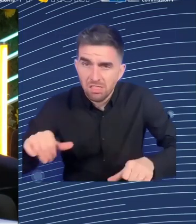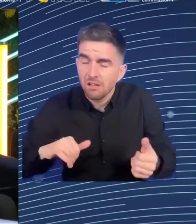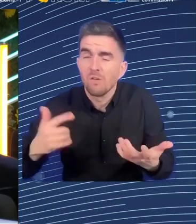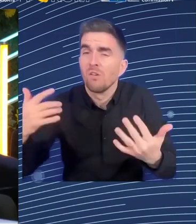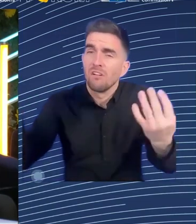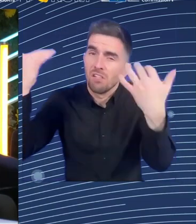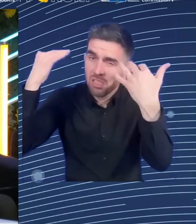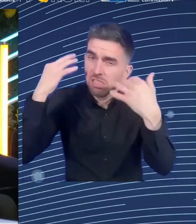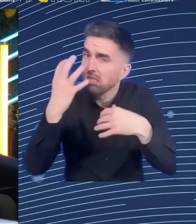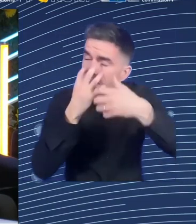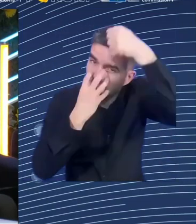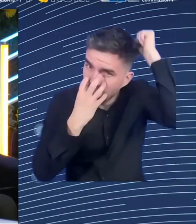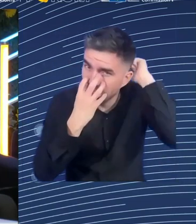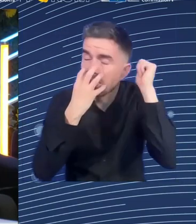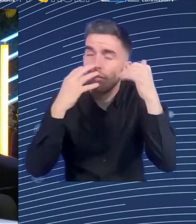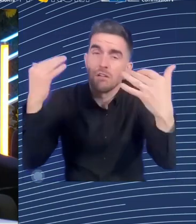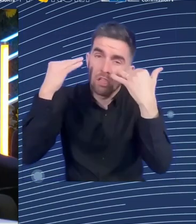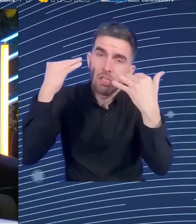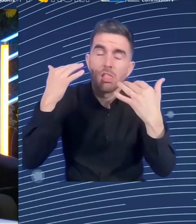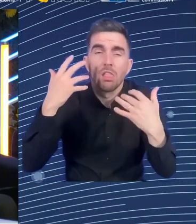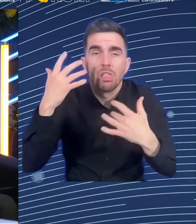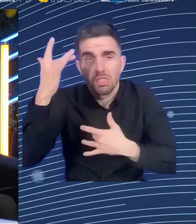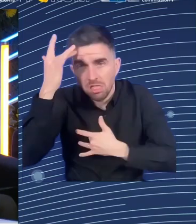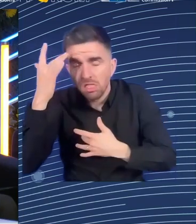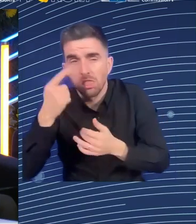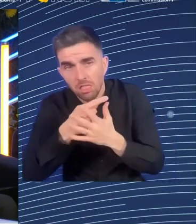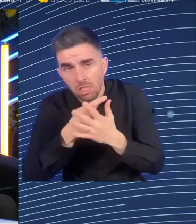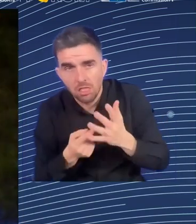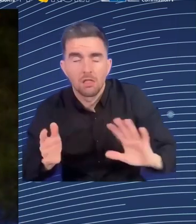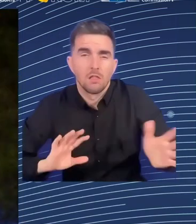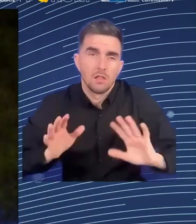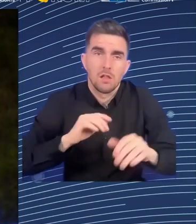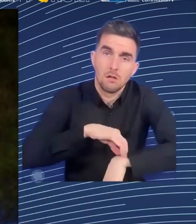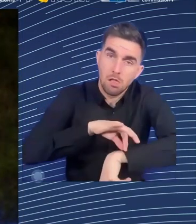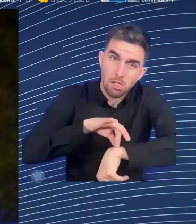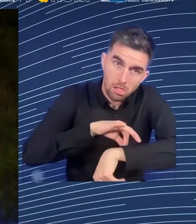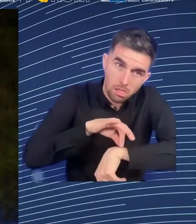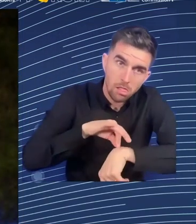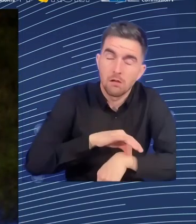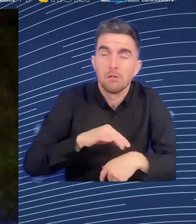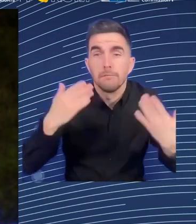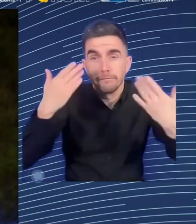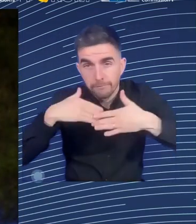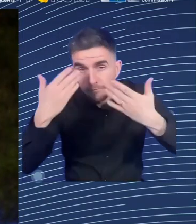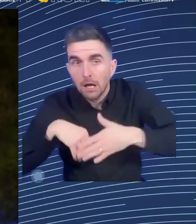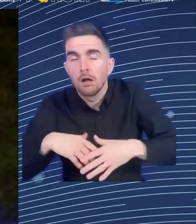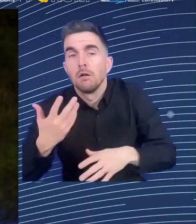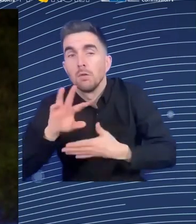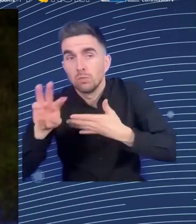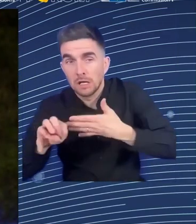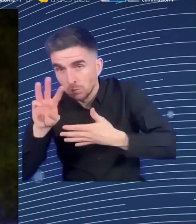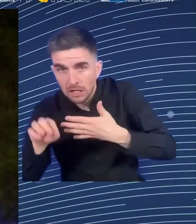demands, not necessarily lifting heavy loads, but lifting people. and combine that with emotional